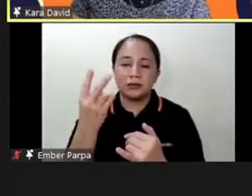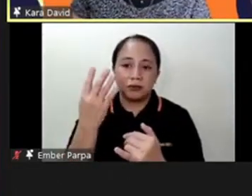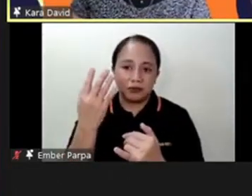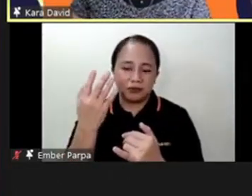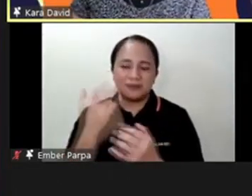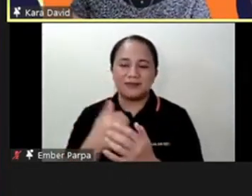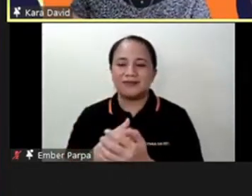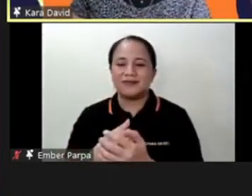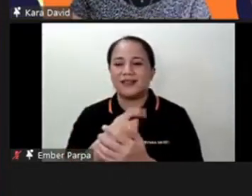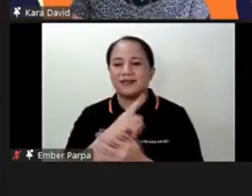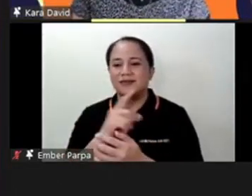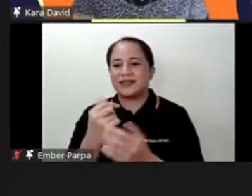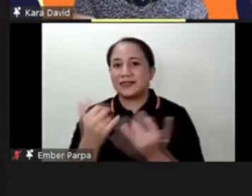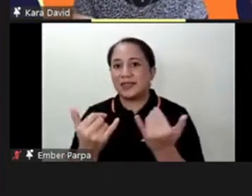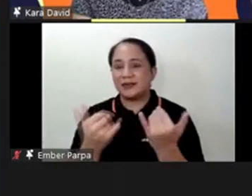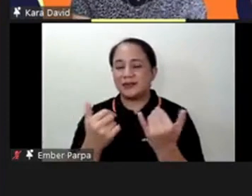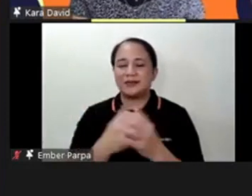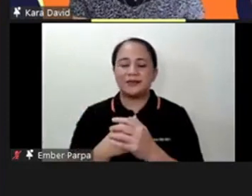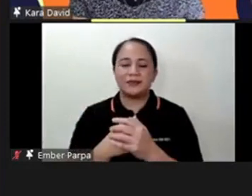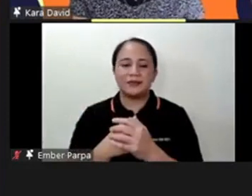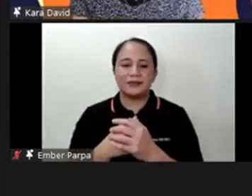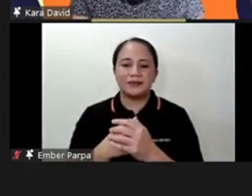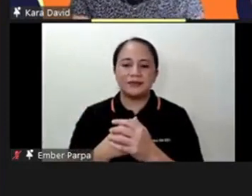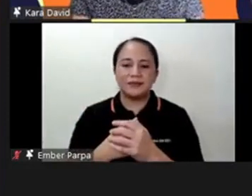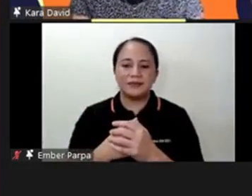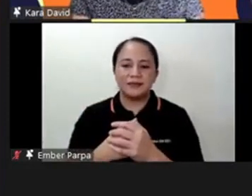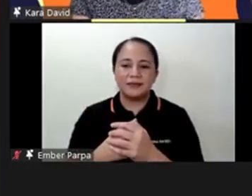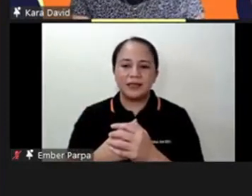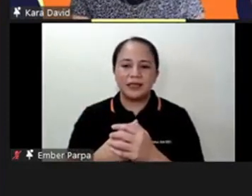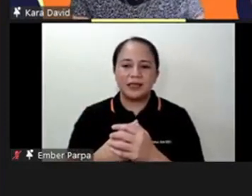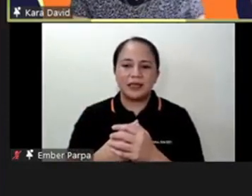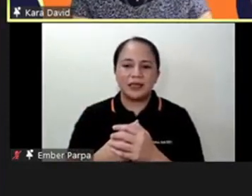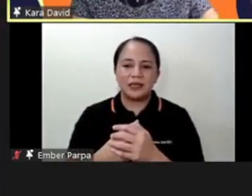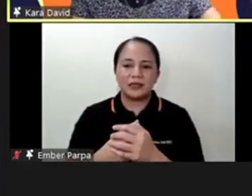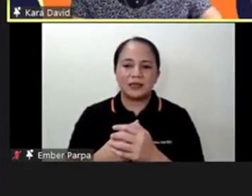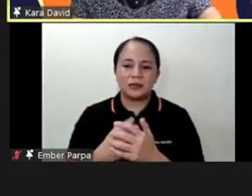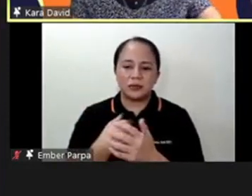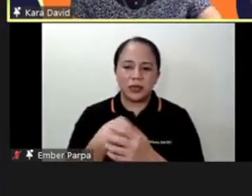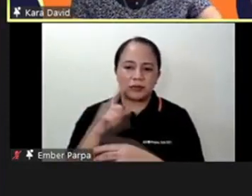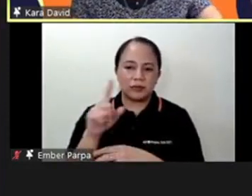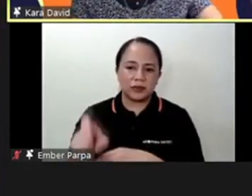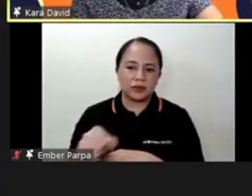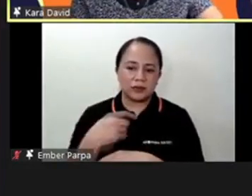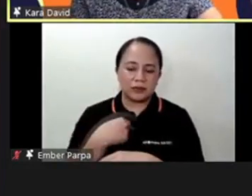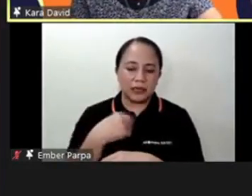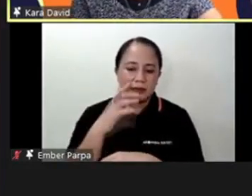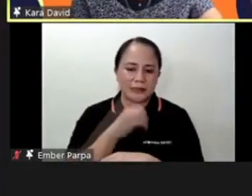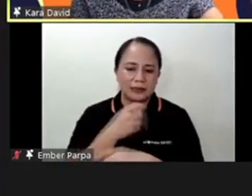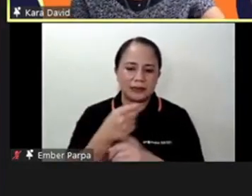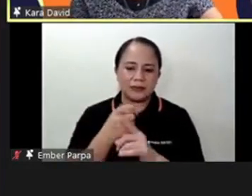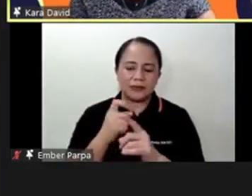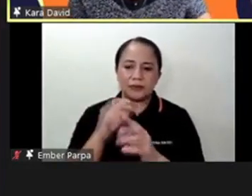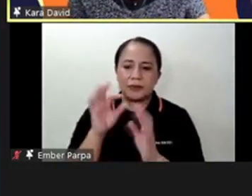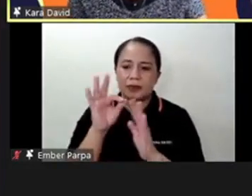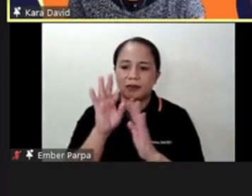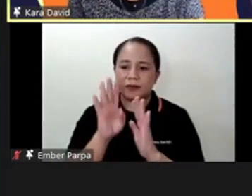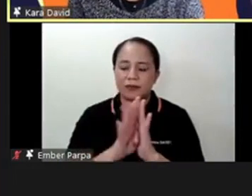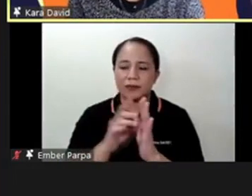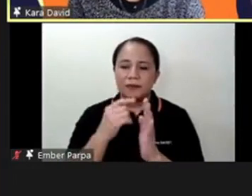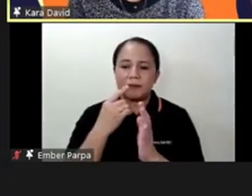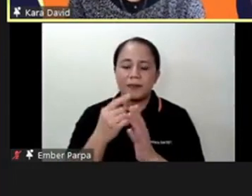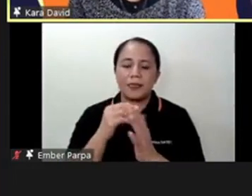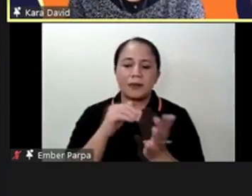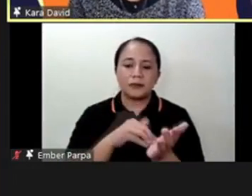ngayon. Mm-mm. Oo. So merong tanong dito, I'm guessing this is from Facebook, sabi,